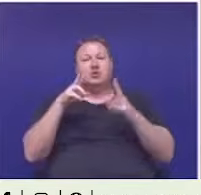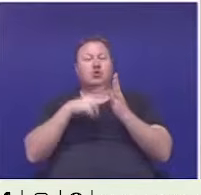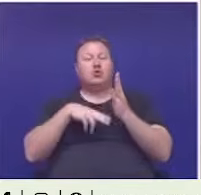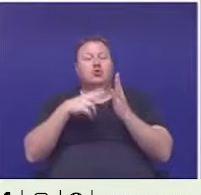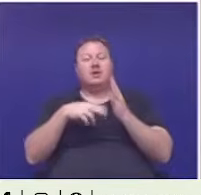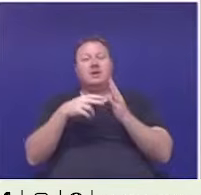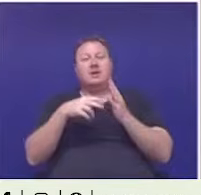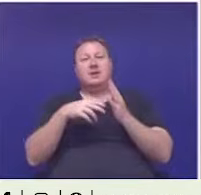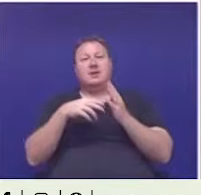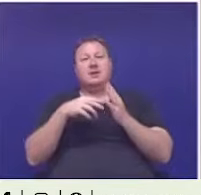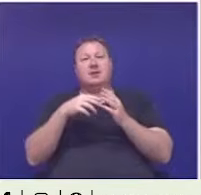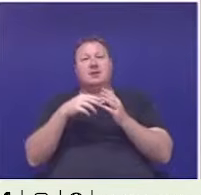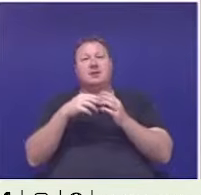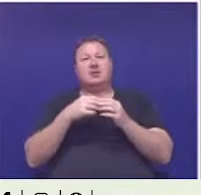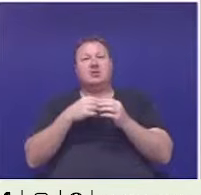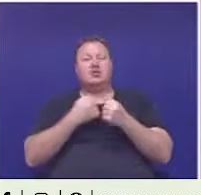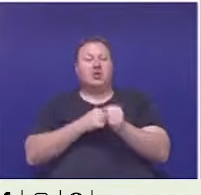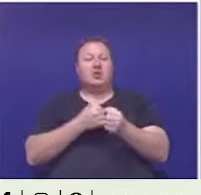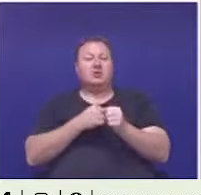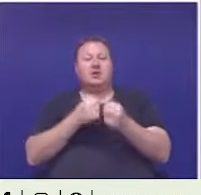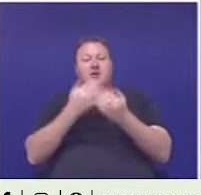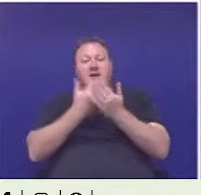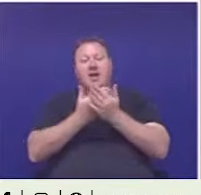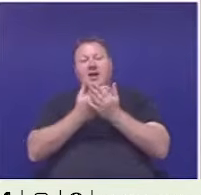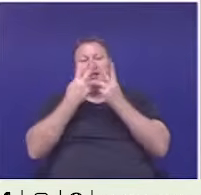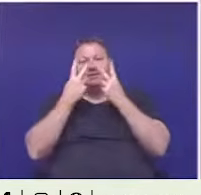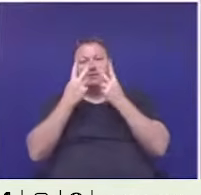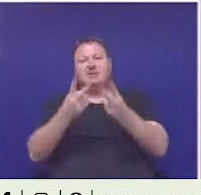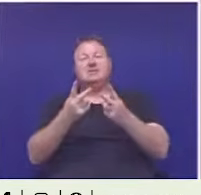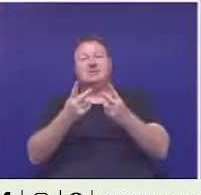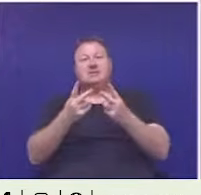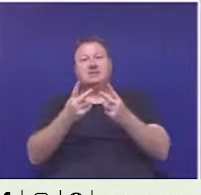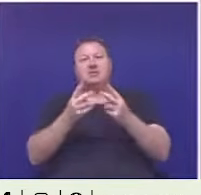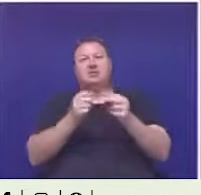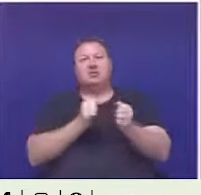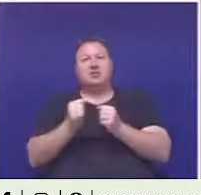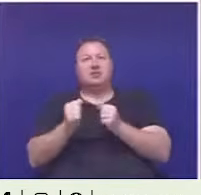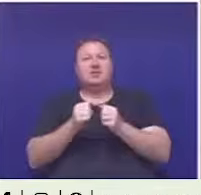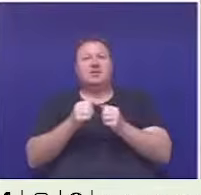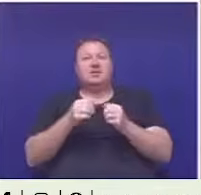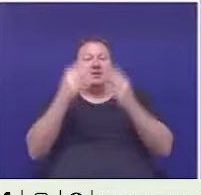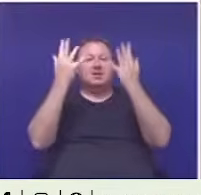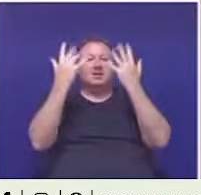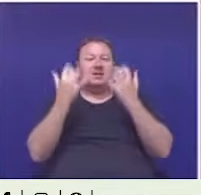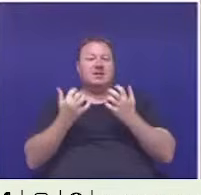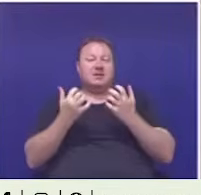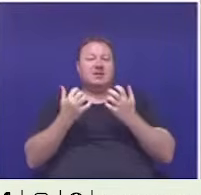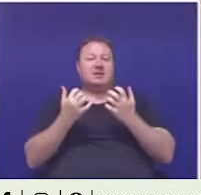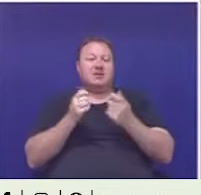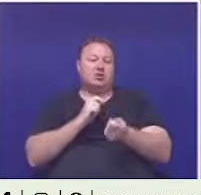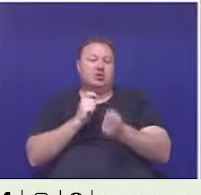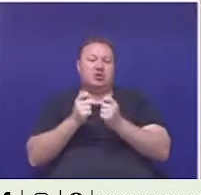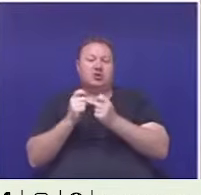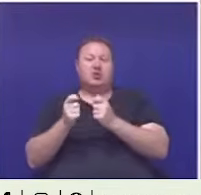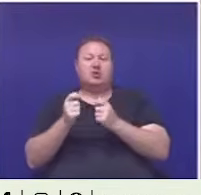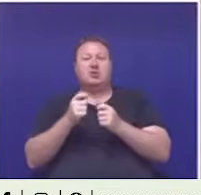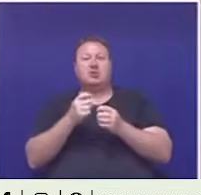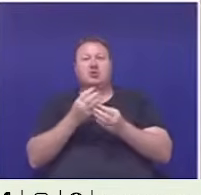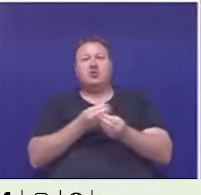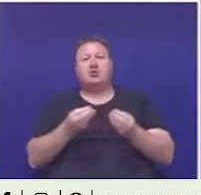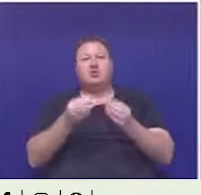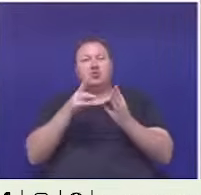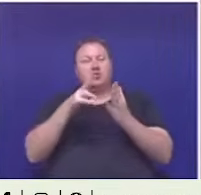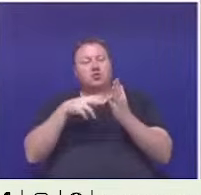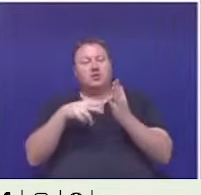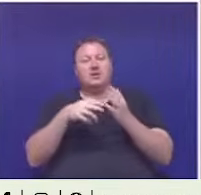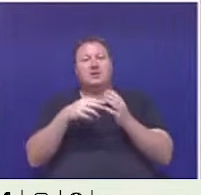that we'll be able to see commendable shifts. I want to change the statistic around children who are unable to read and read for meaning in our